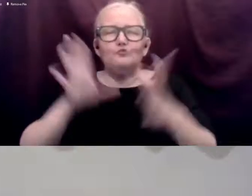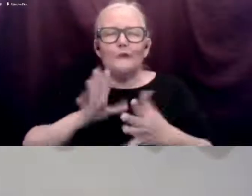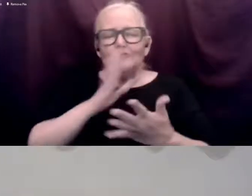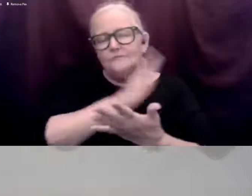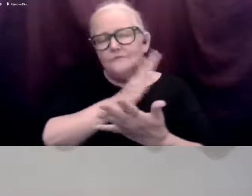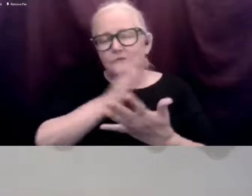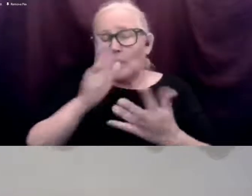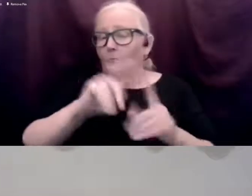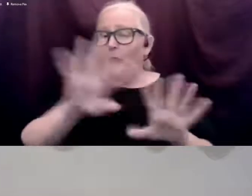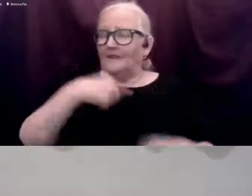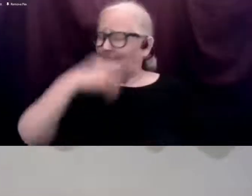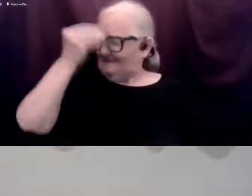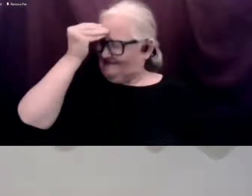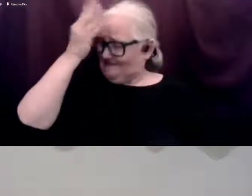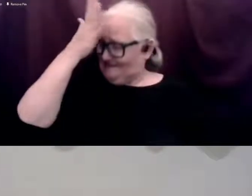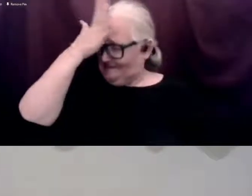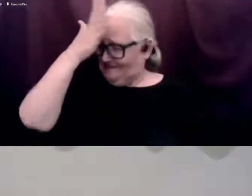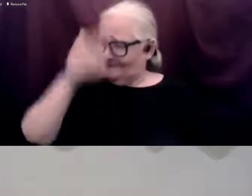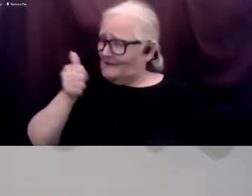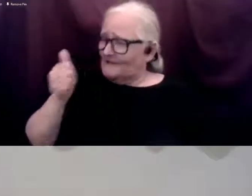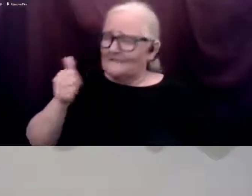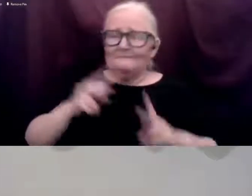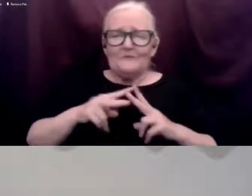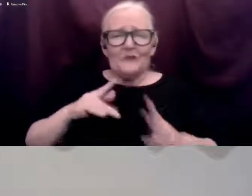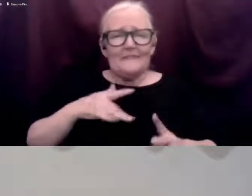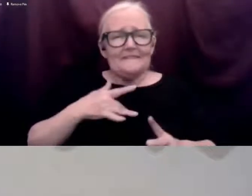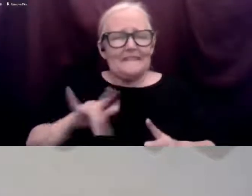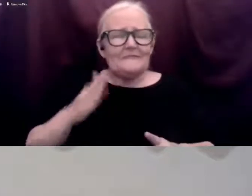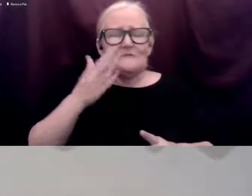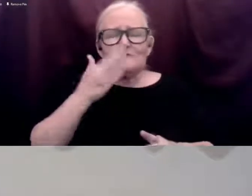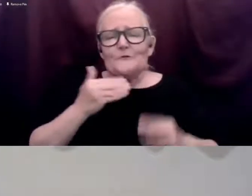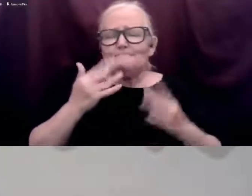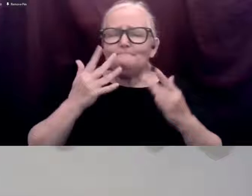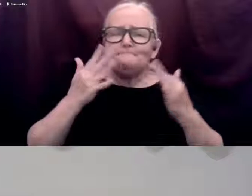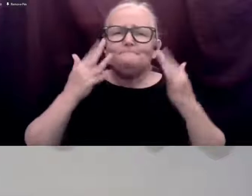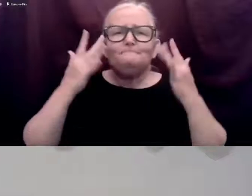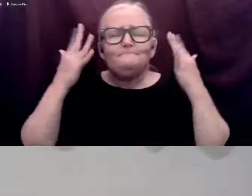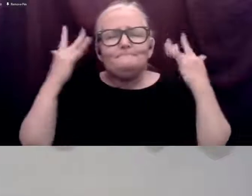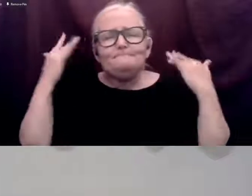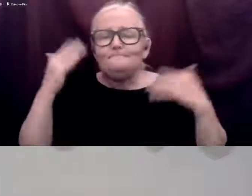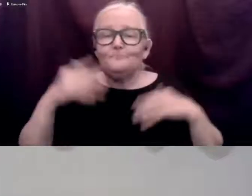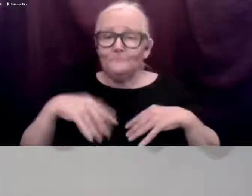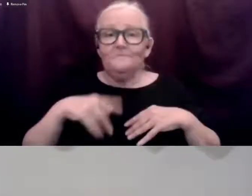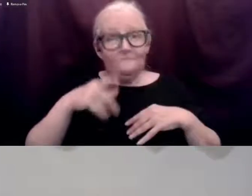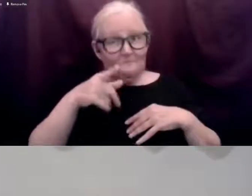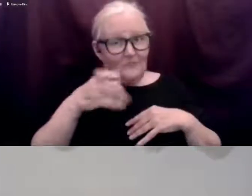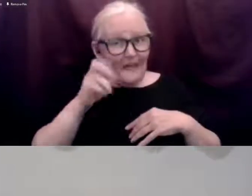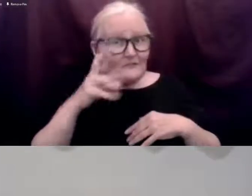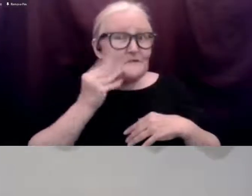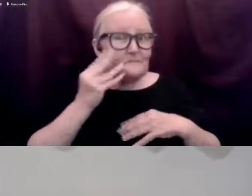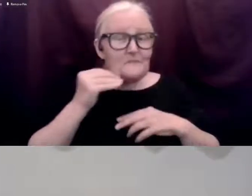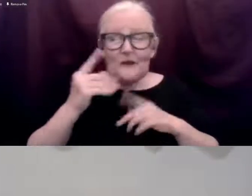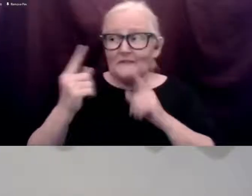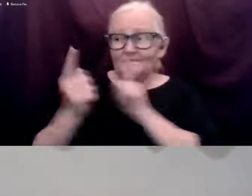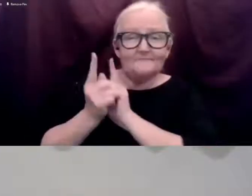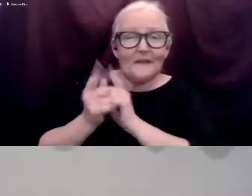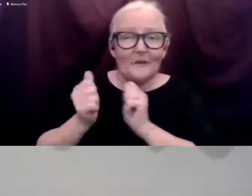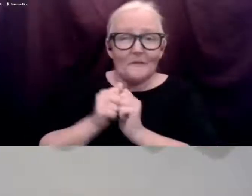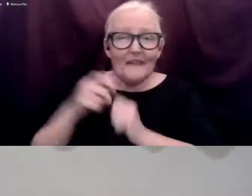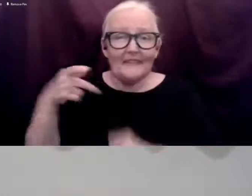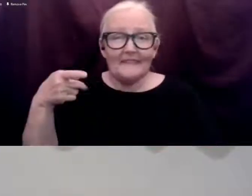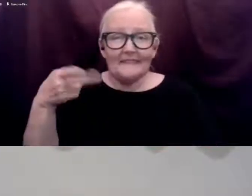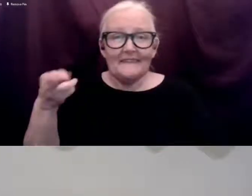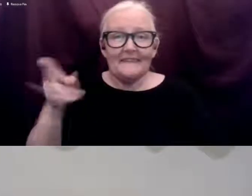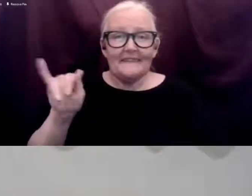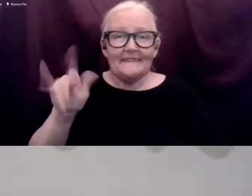and friendly demeanor and manner that she has. If you've ever talked to Phyllis or met her, you know exactly what I'm talking about. This